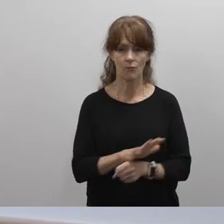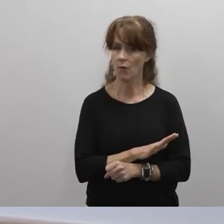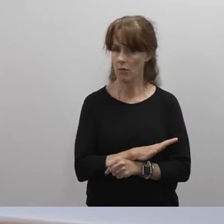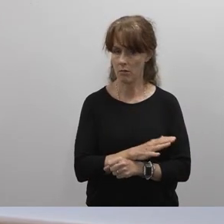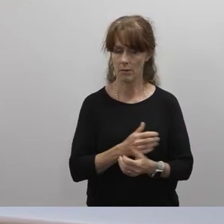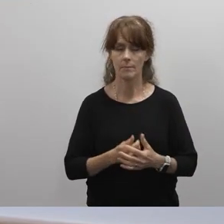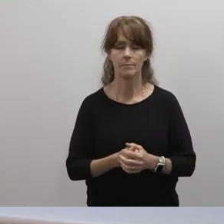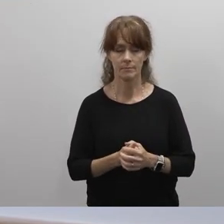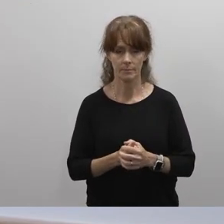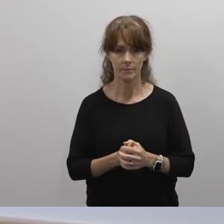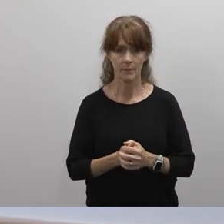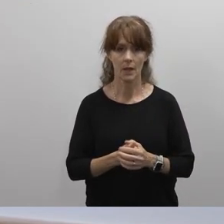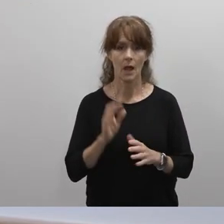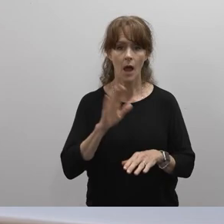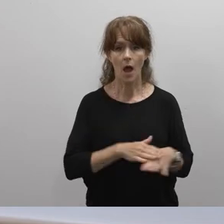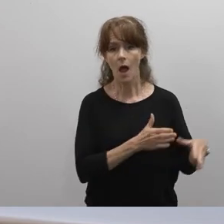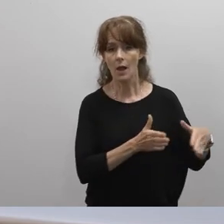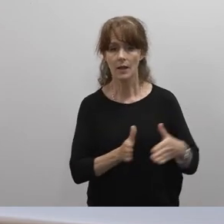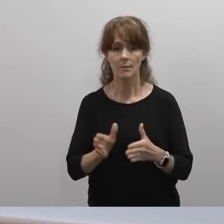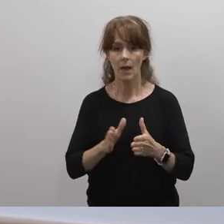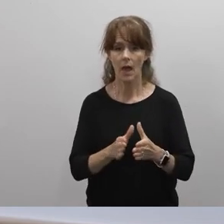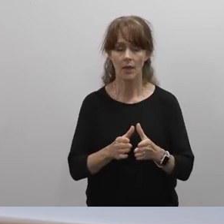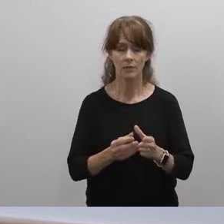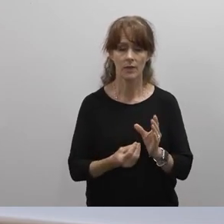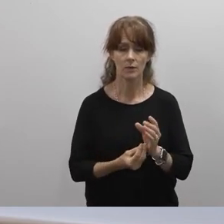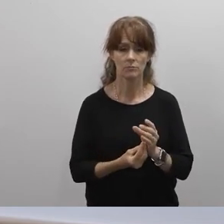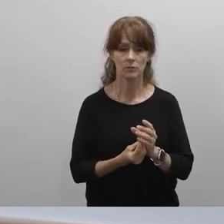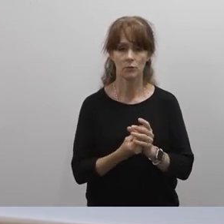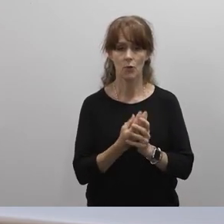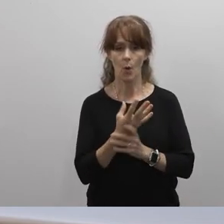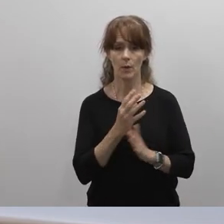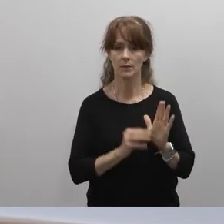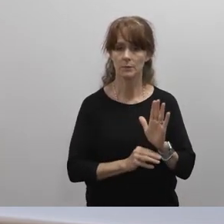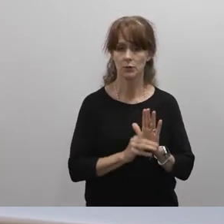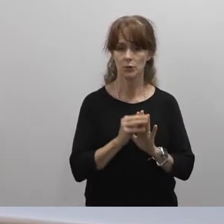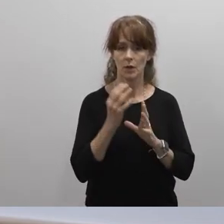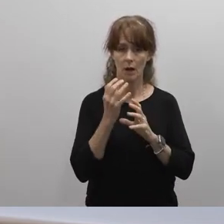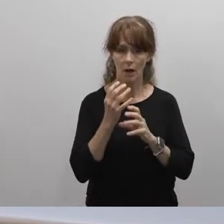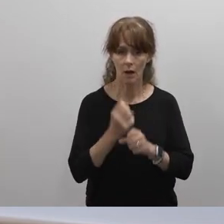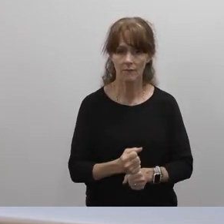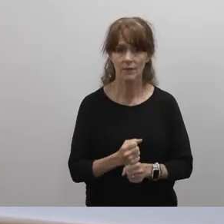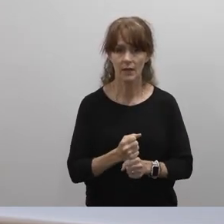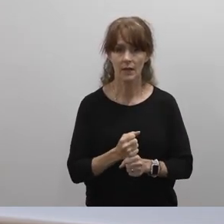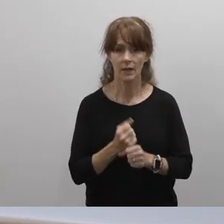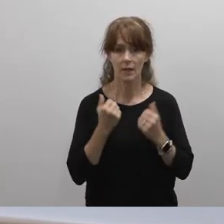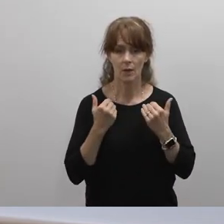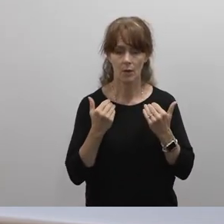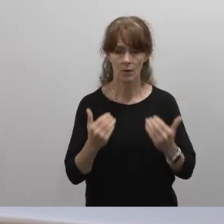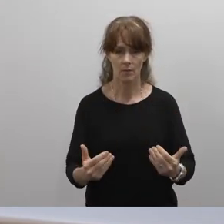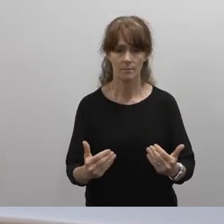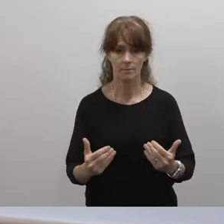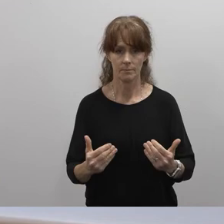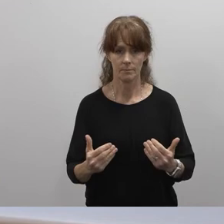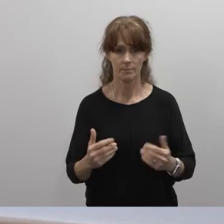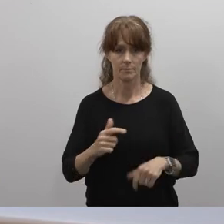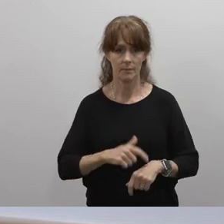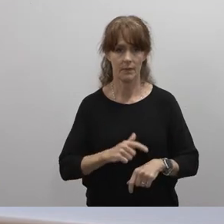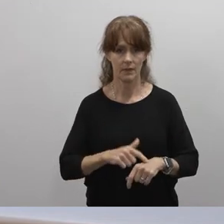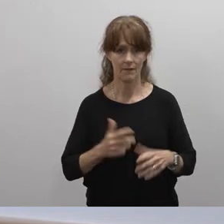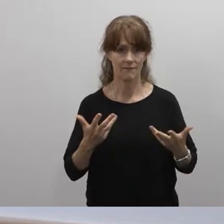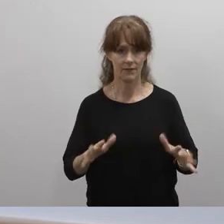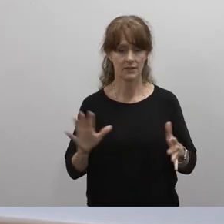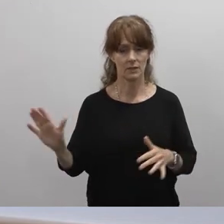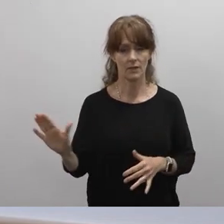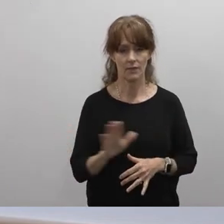to be on a path where they're growing and maturing with confidence going forward so that by the time they complete